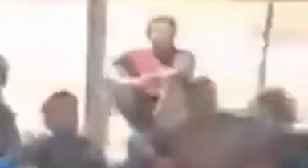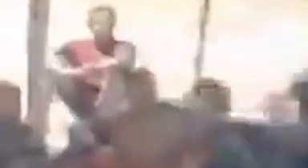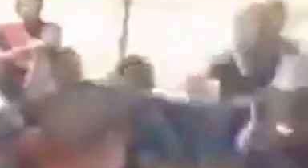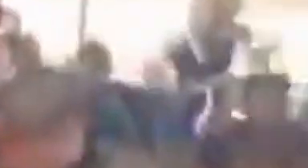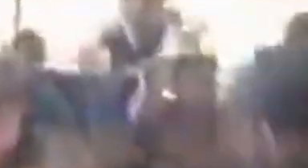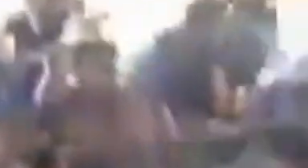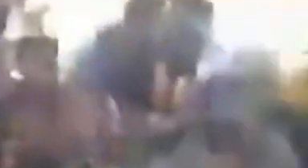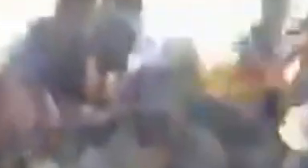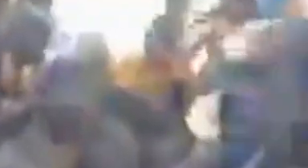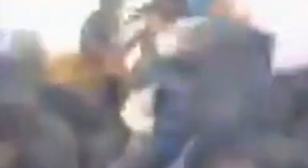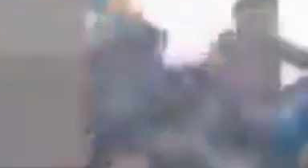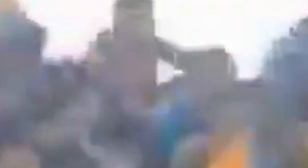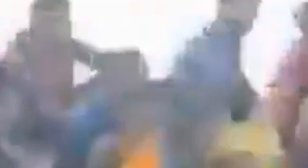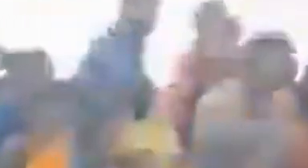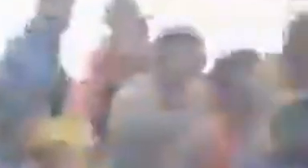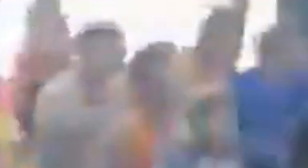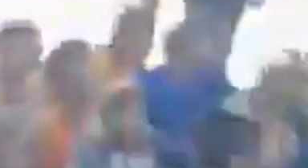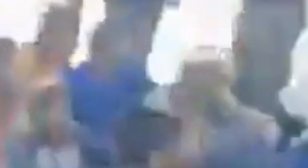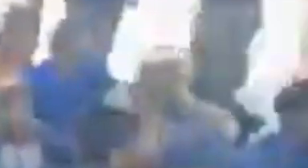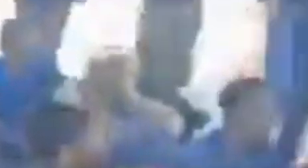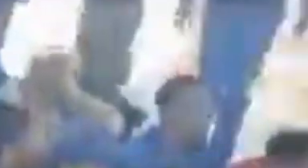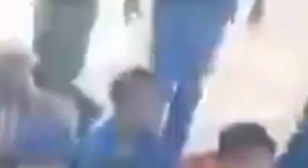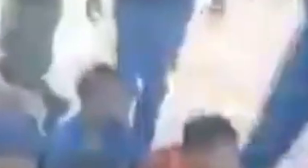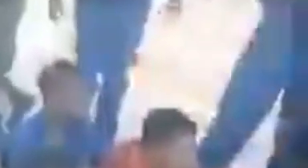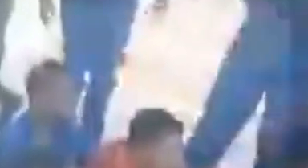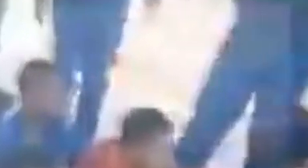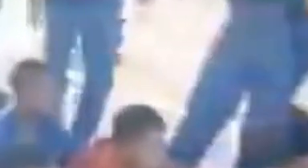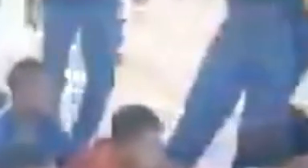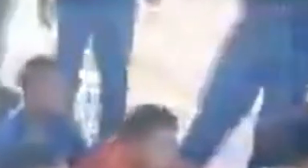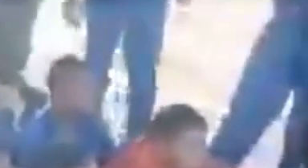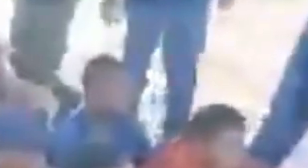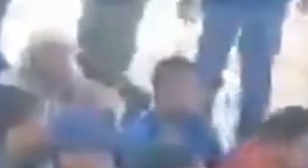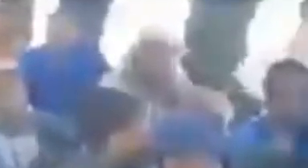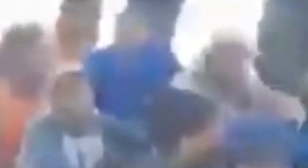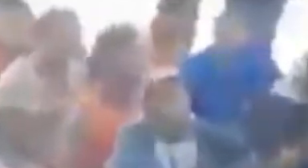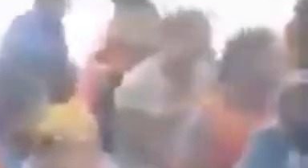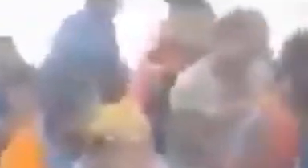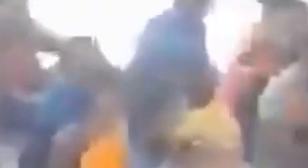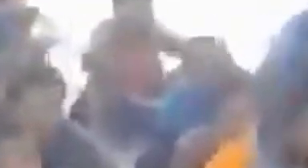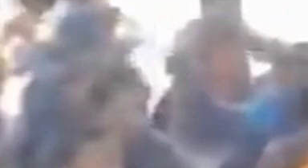illegal, and then committed these illegal activities of mining.